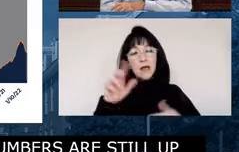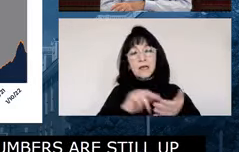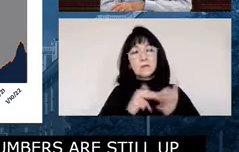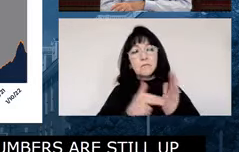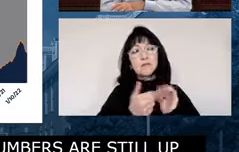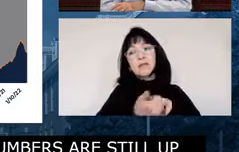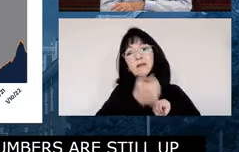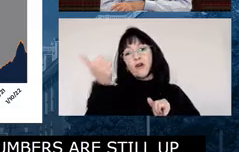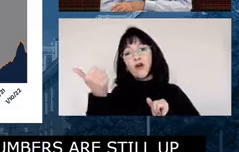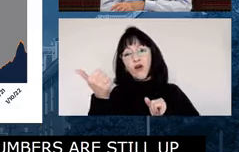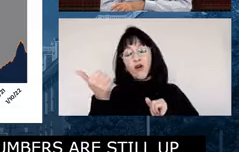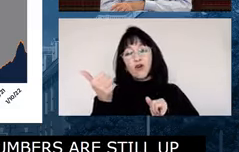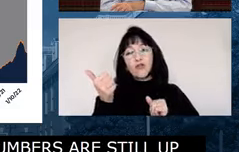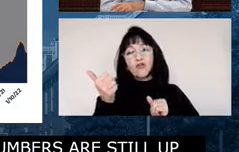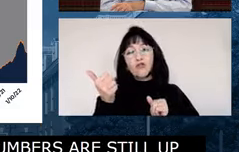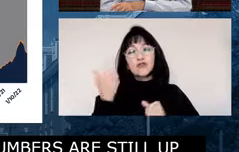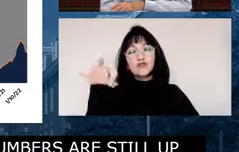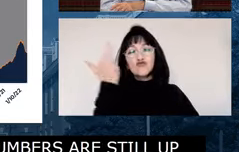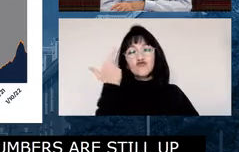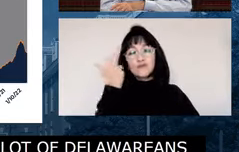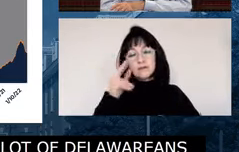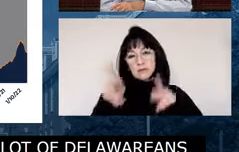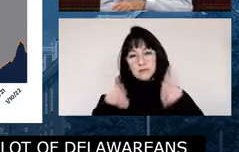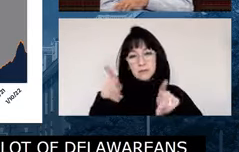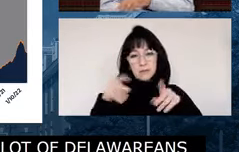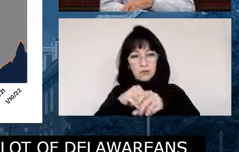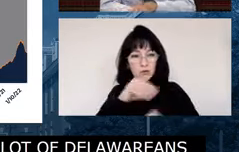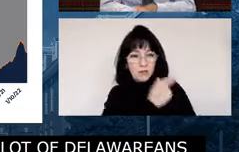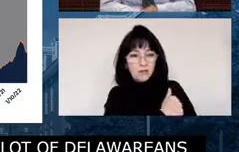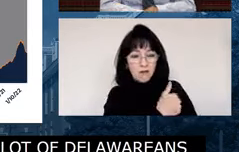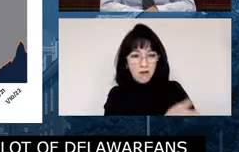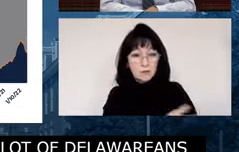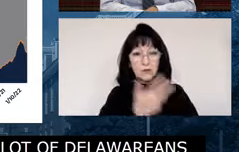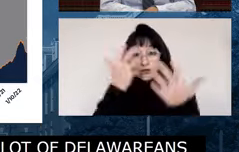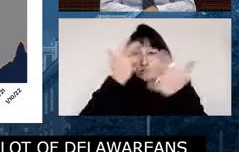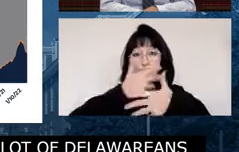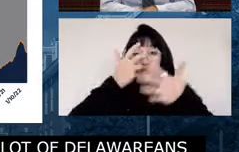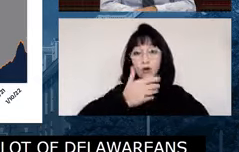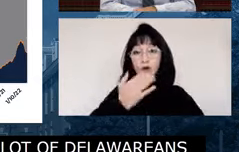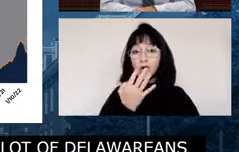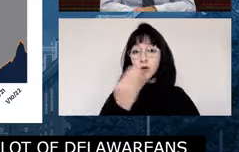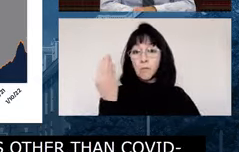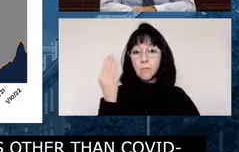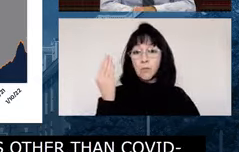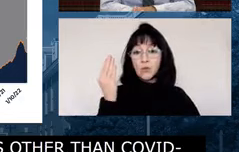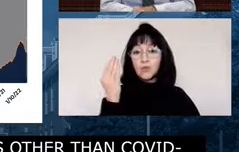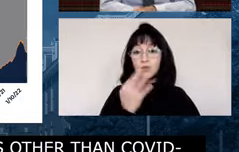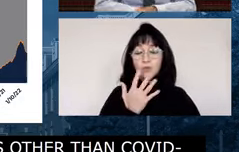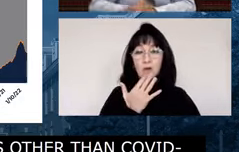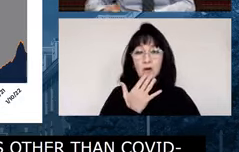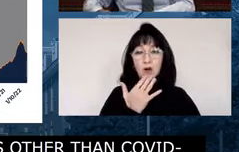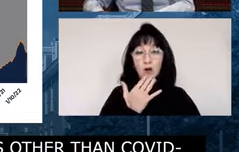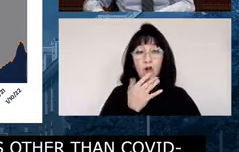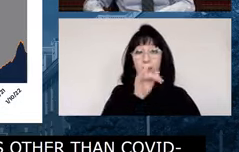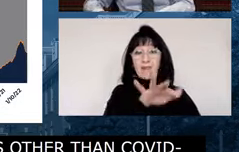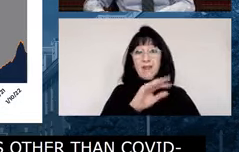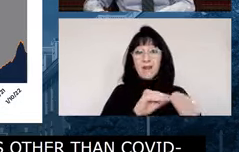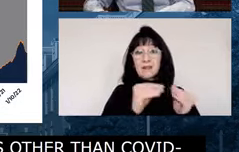than COVID-19. The dark blue those are the numbers for